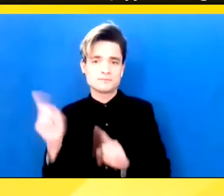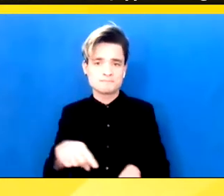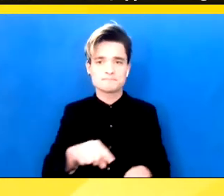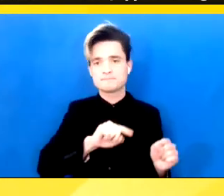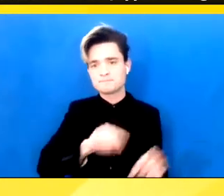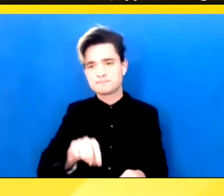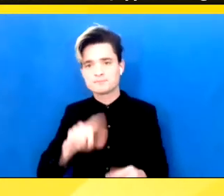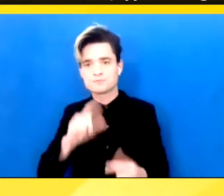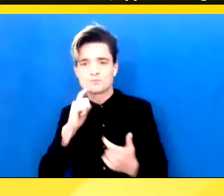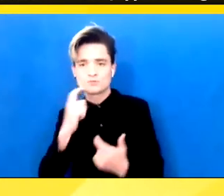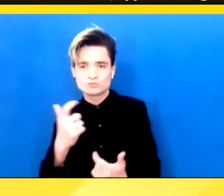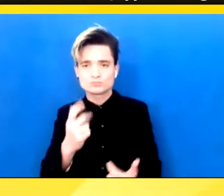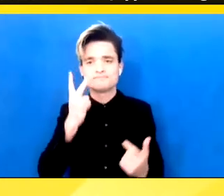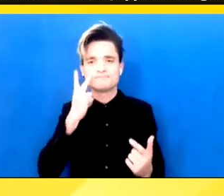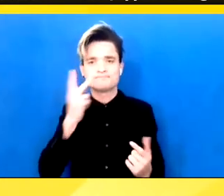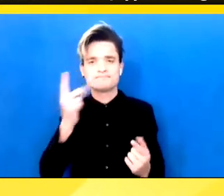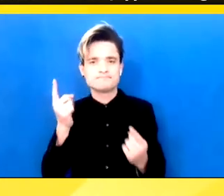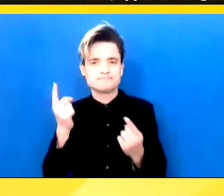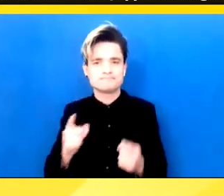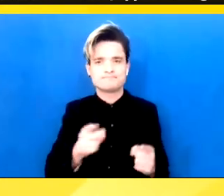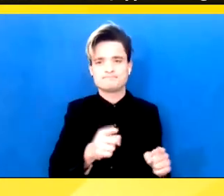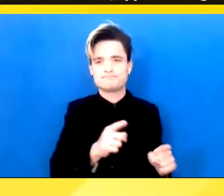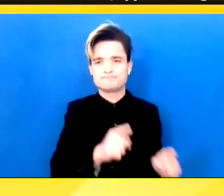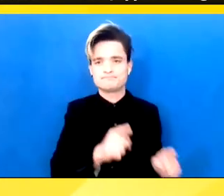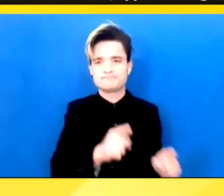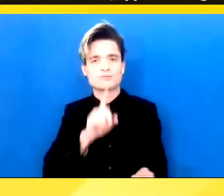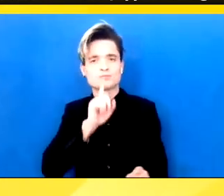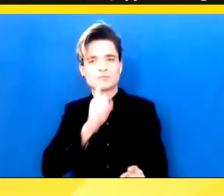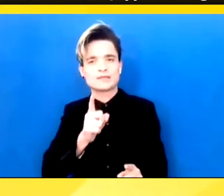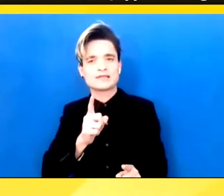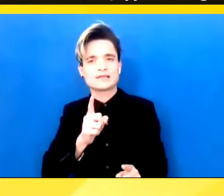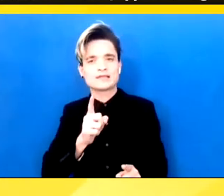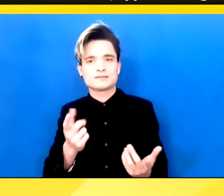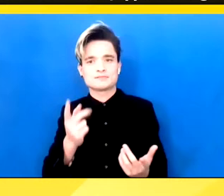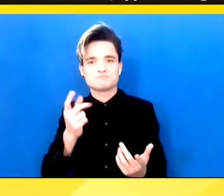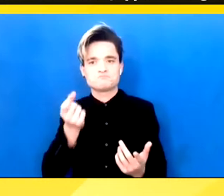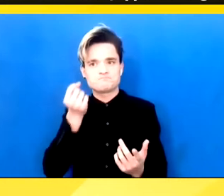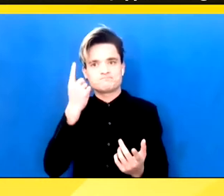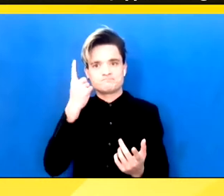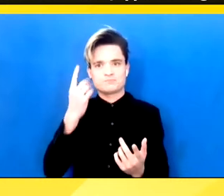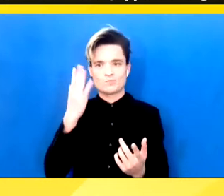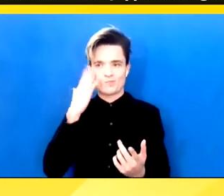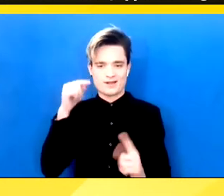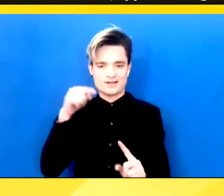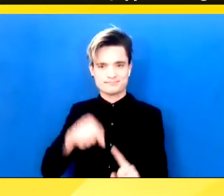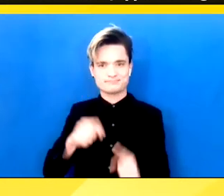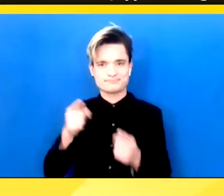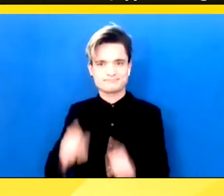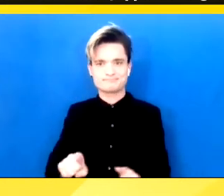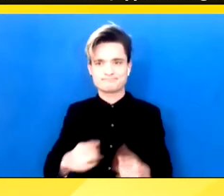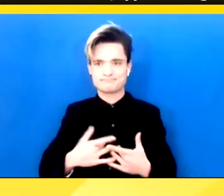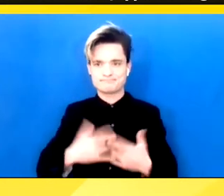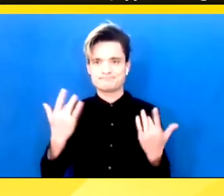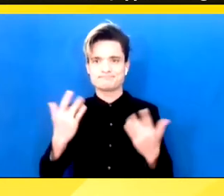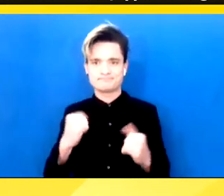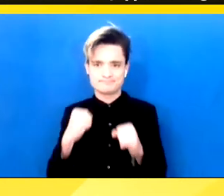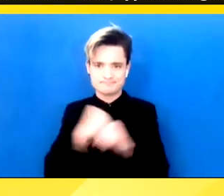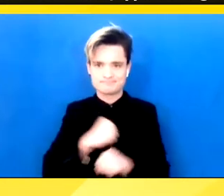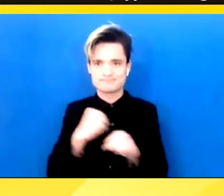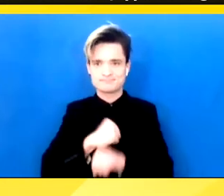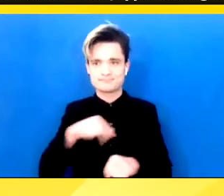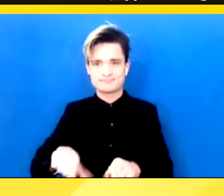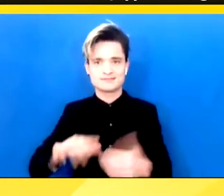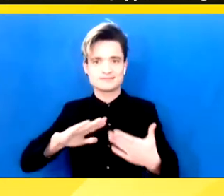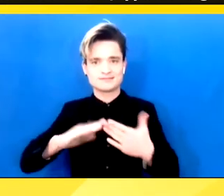it's actually fitting that this fight takes place in Bessemer, Alabama, because I've said so many times,